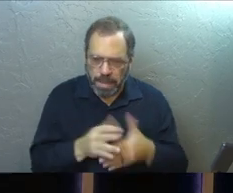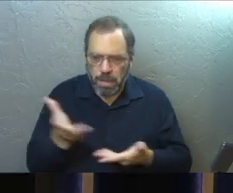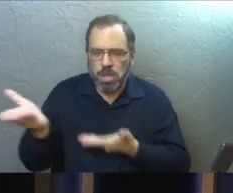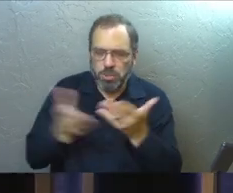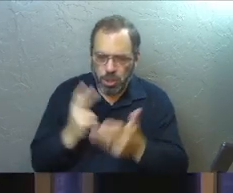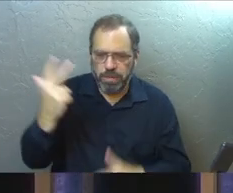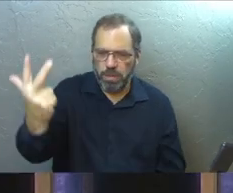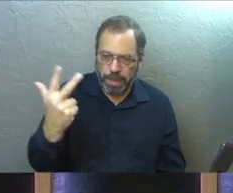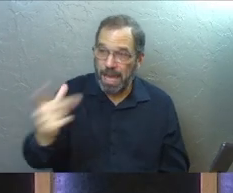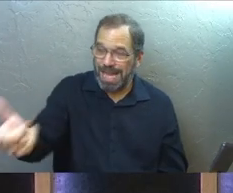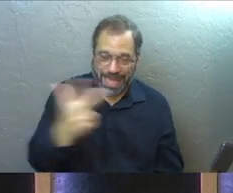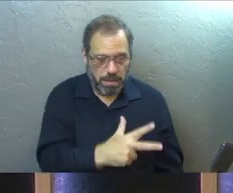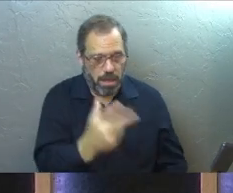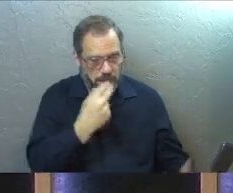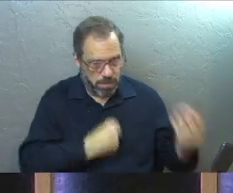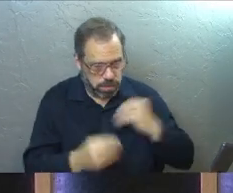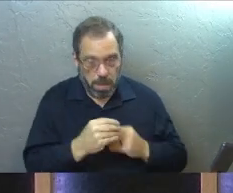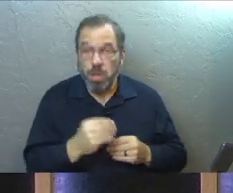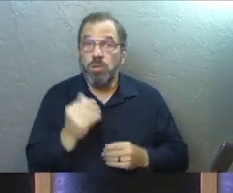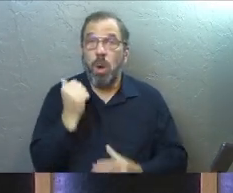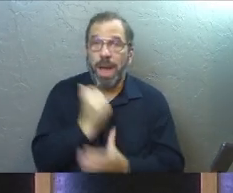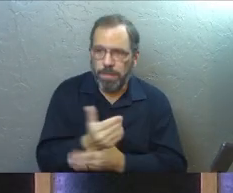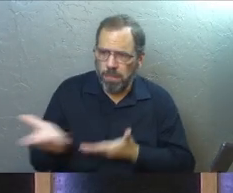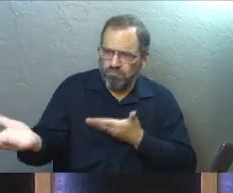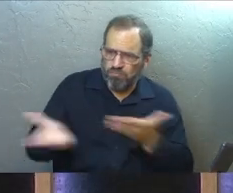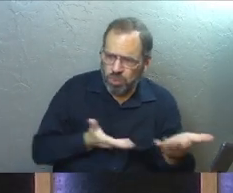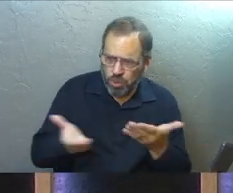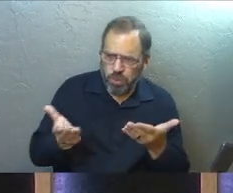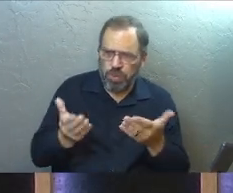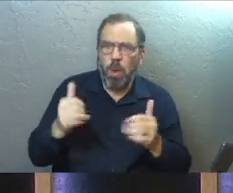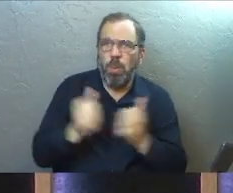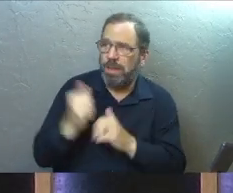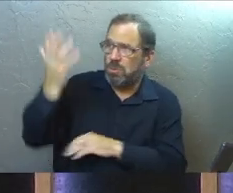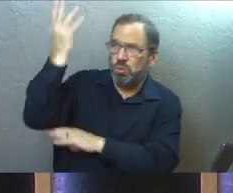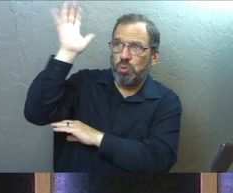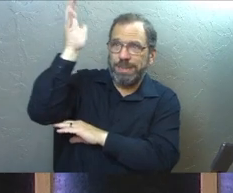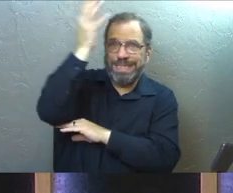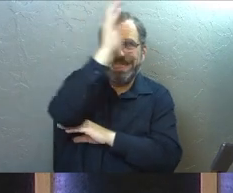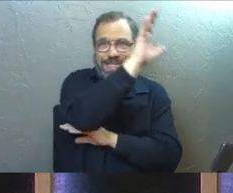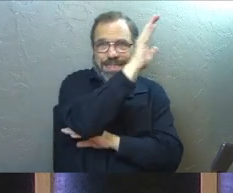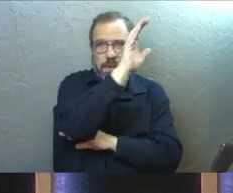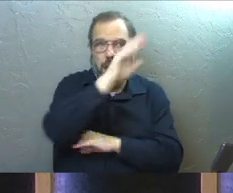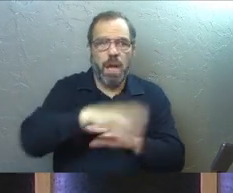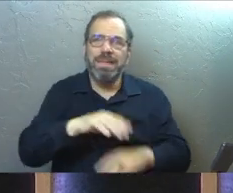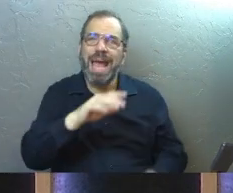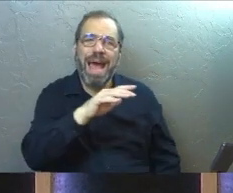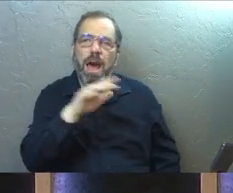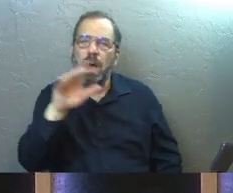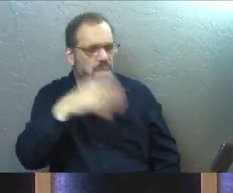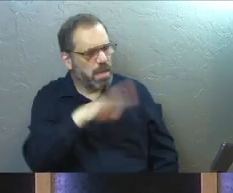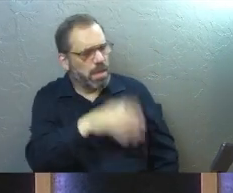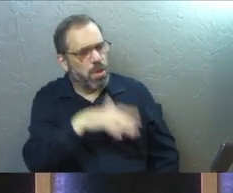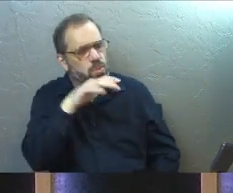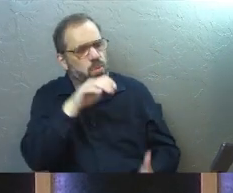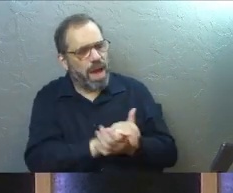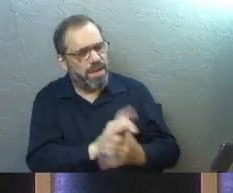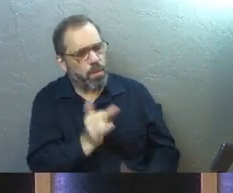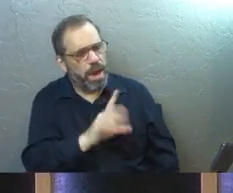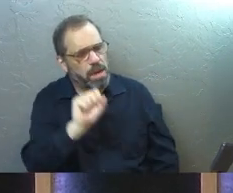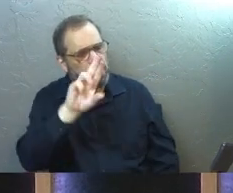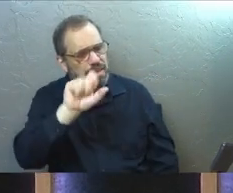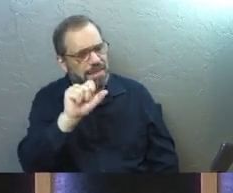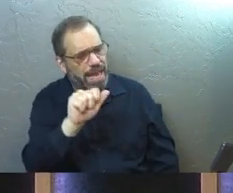men. And as they ate, Abraham waited on them in the shade of the trees. "Where is Sarah, your wife?" the visitors